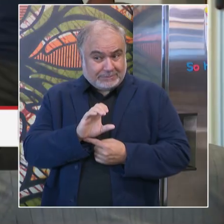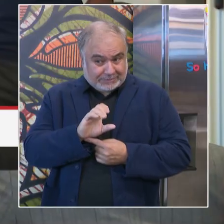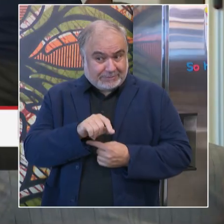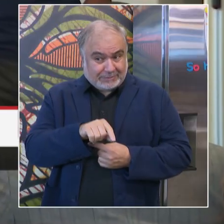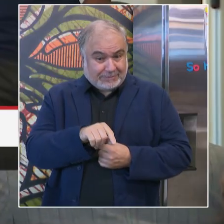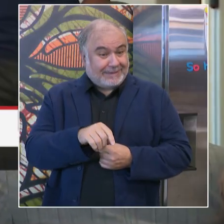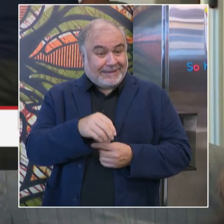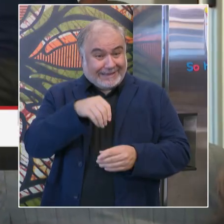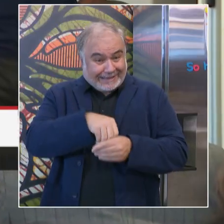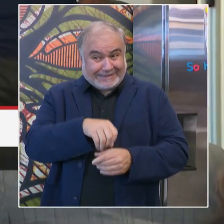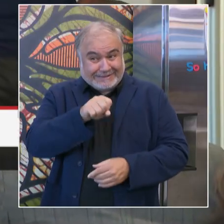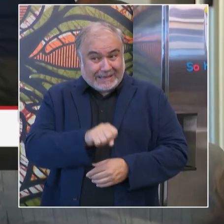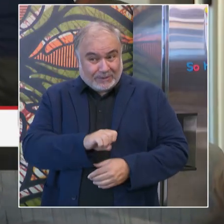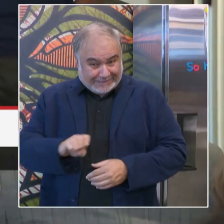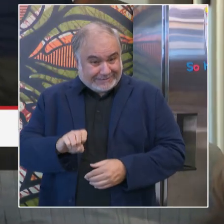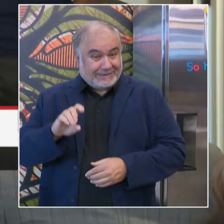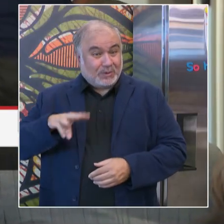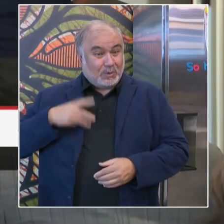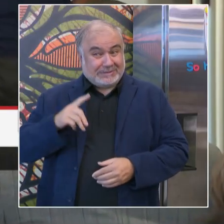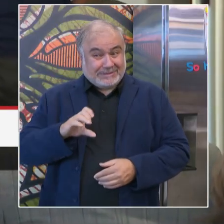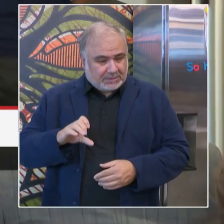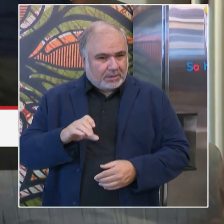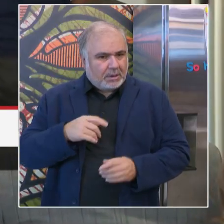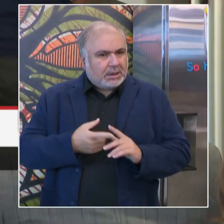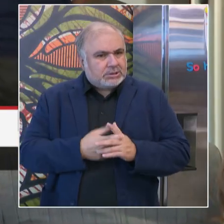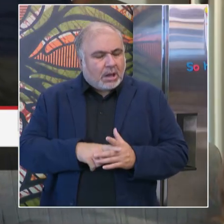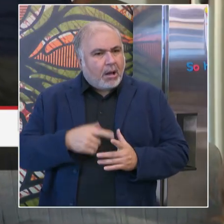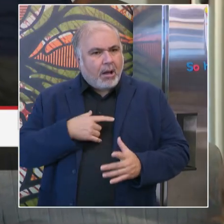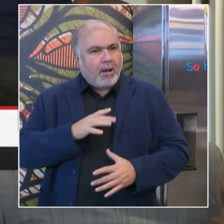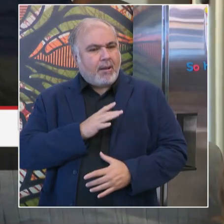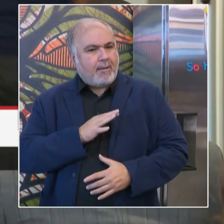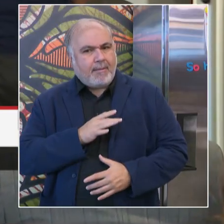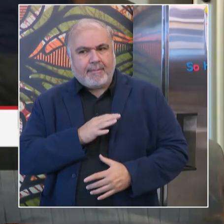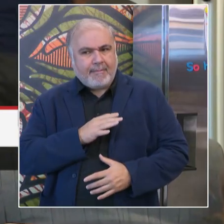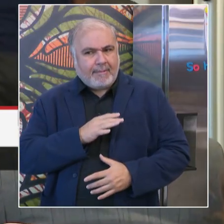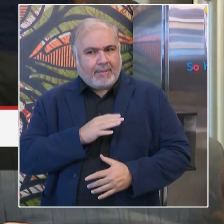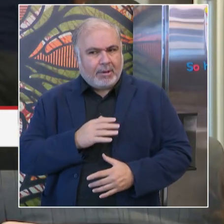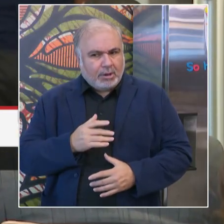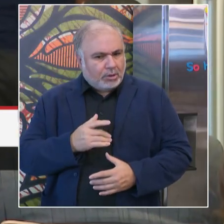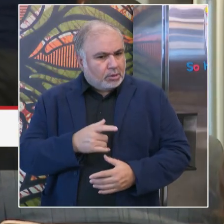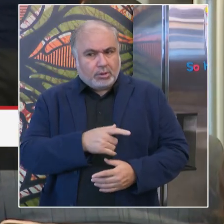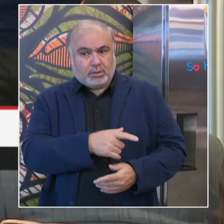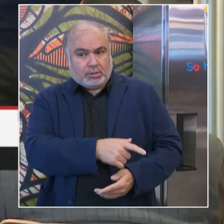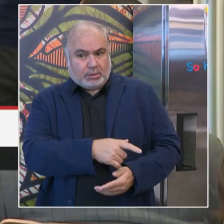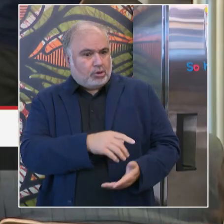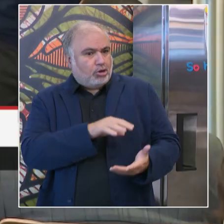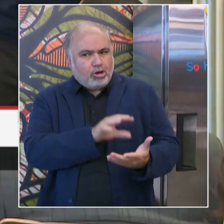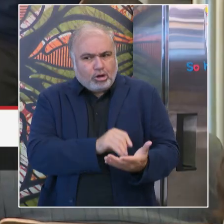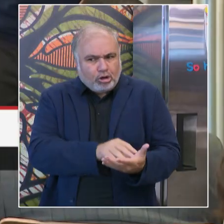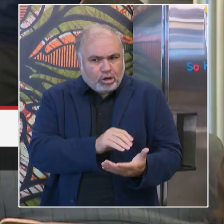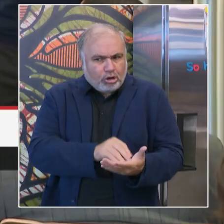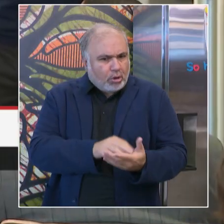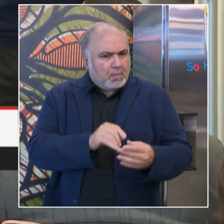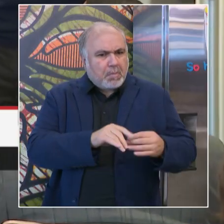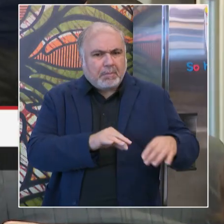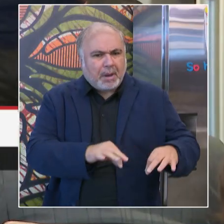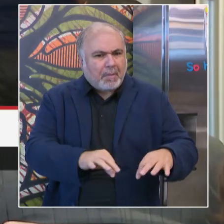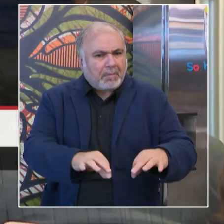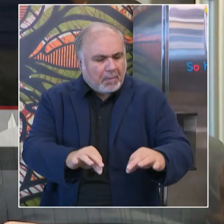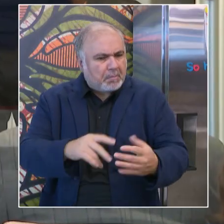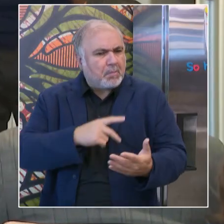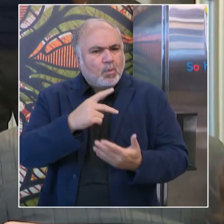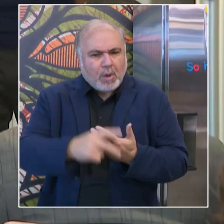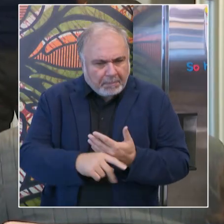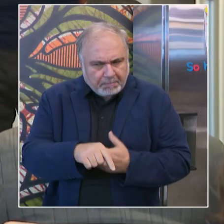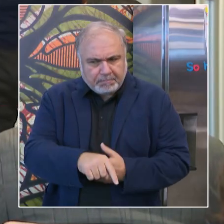in nursing, I know it's important for our youth to learn about these types of careers early on. And now that the Ward 8 ATC is here, this opportunity is